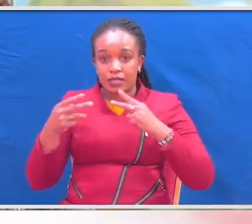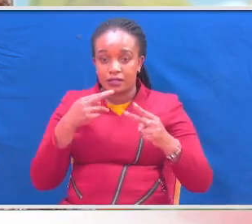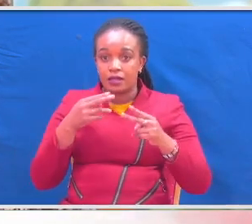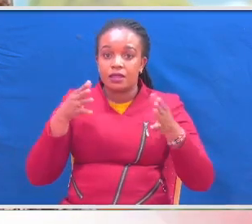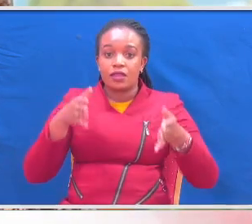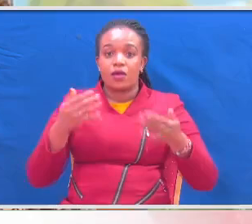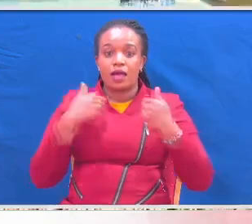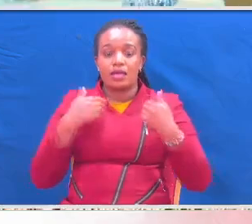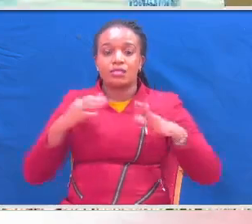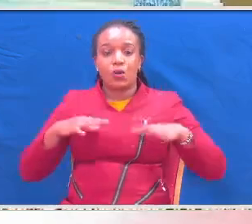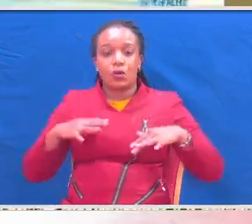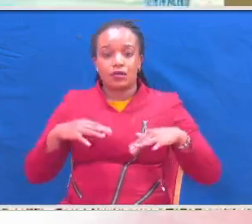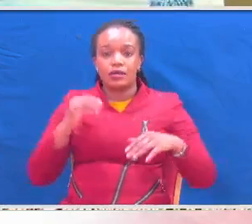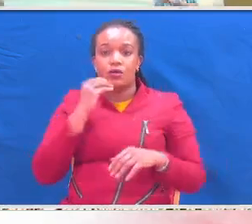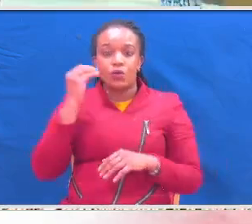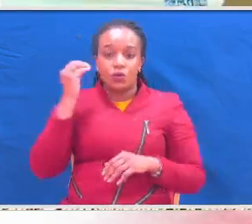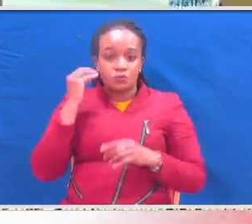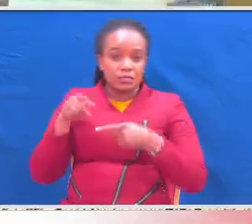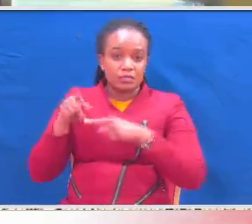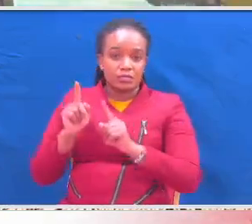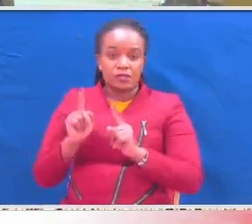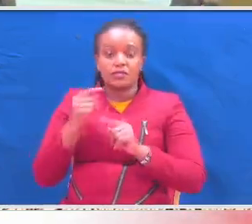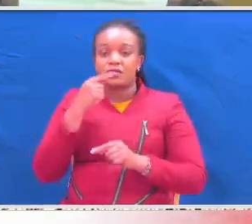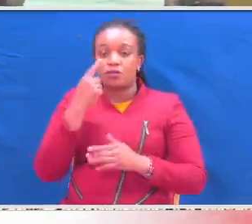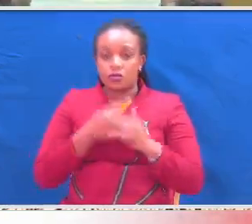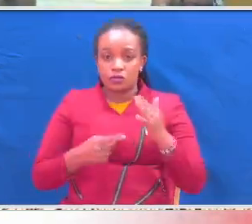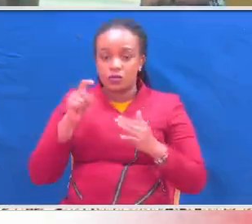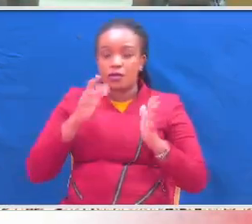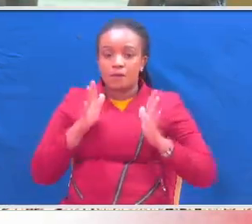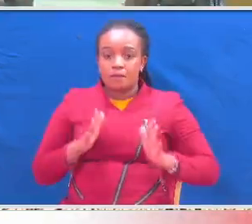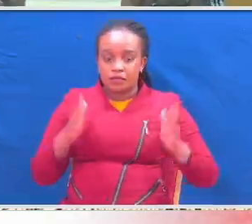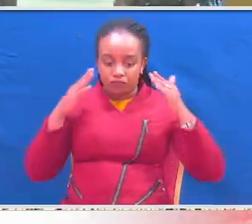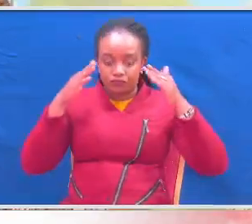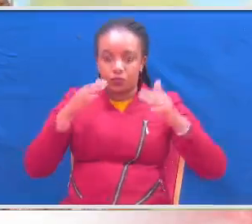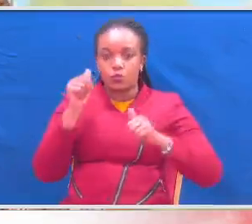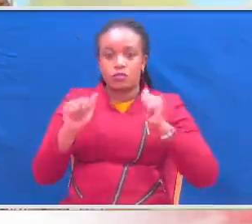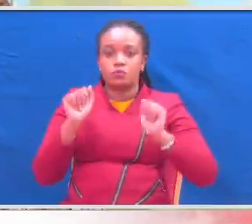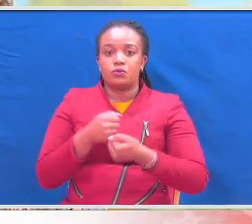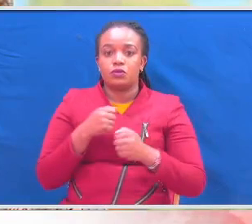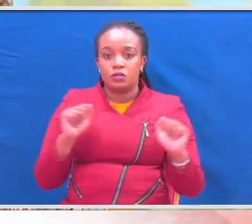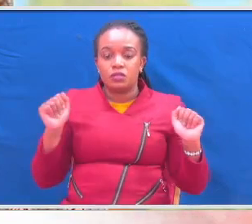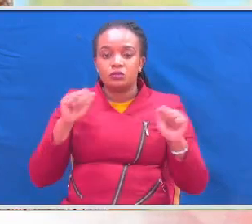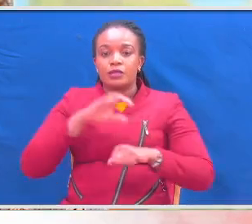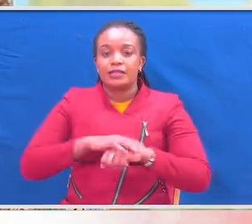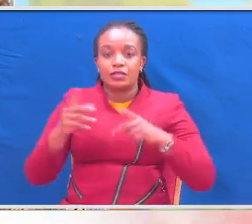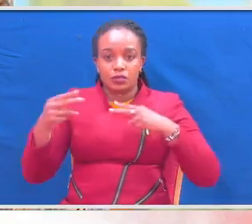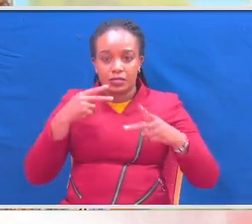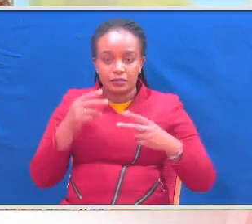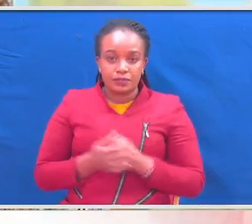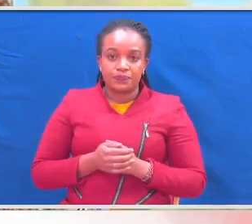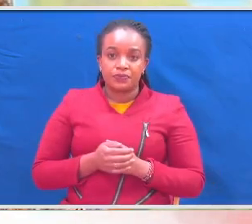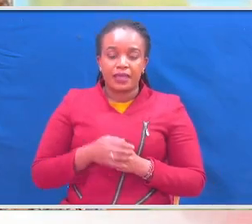Holiday Homes, the current traveler requires personalized attention which cannot be found in major hotels. I think the tourism industry is